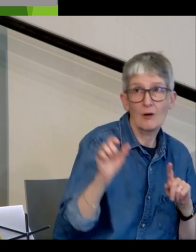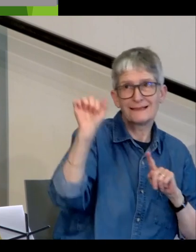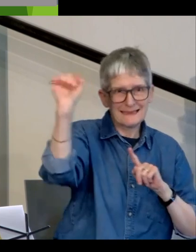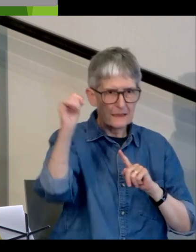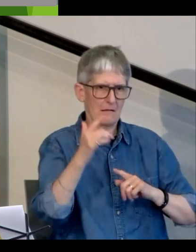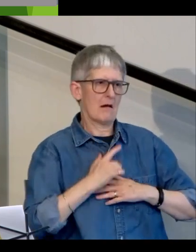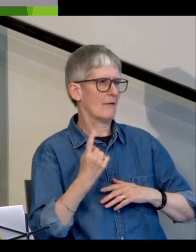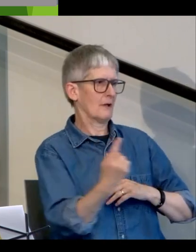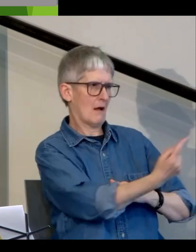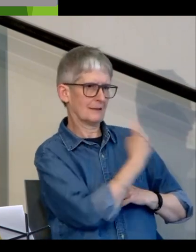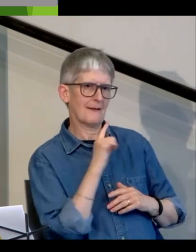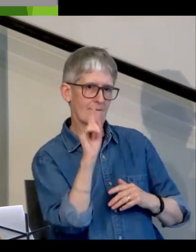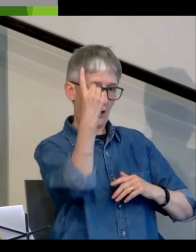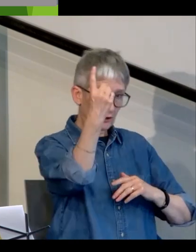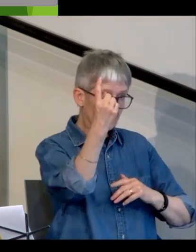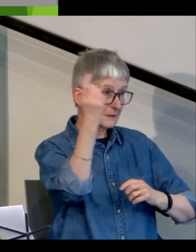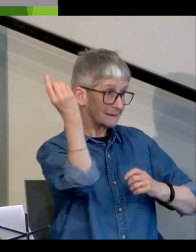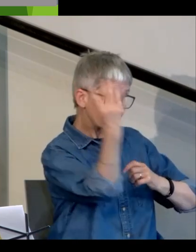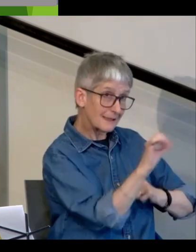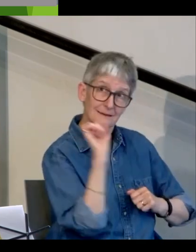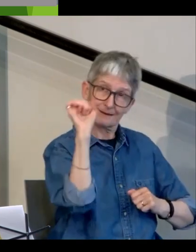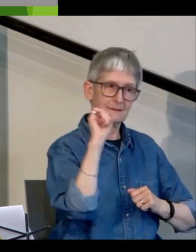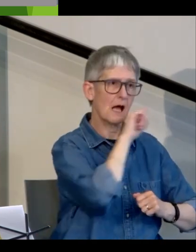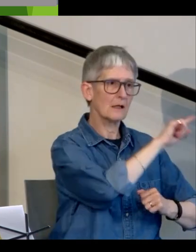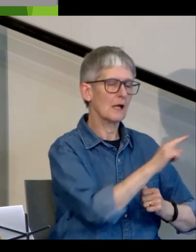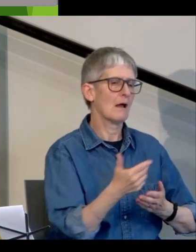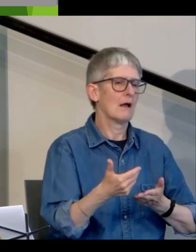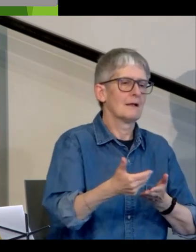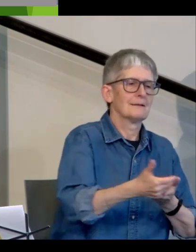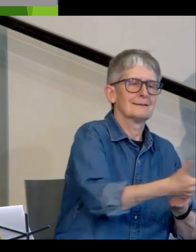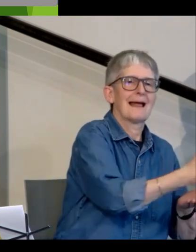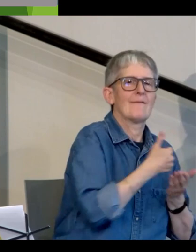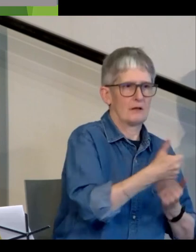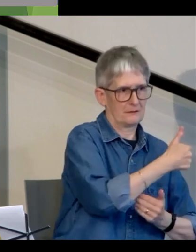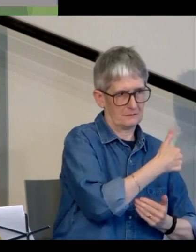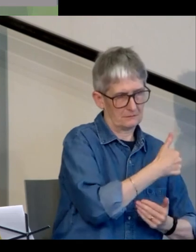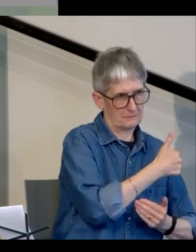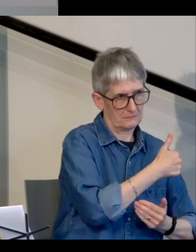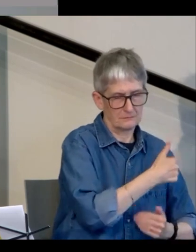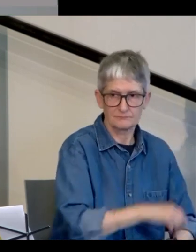loved us and sent his Son as an atoning sacrifice for our sins.